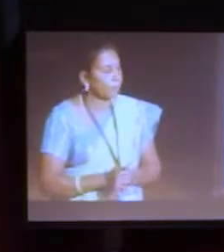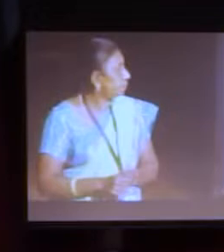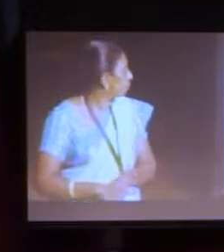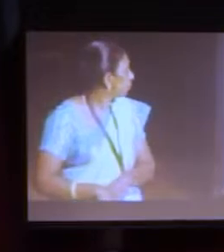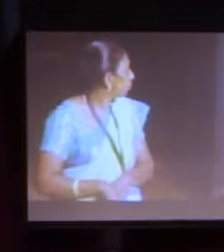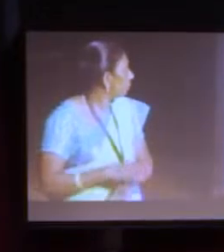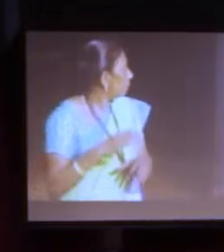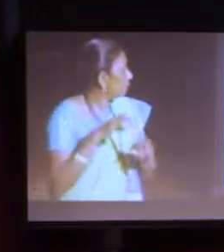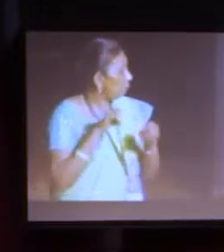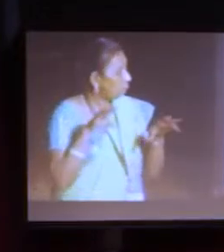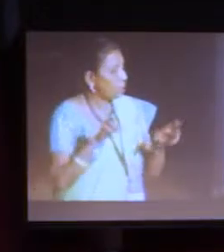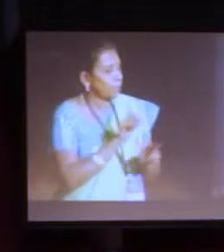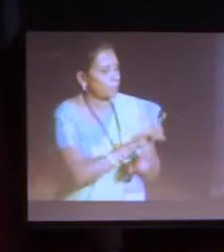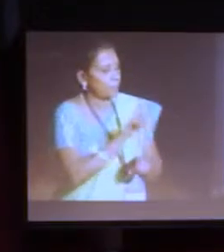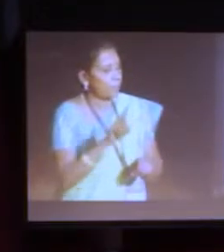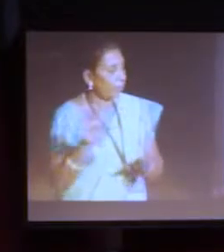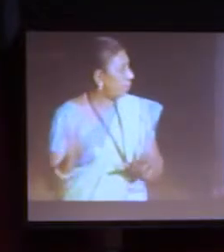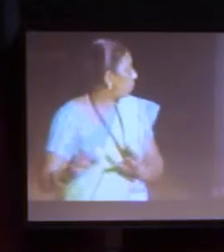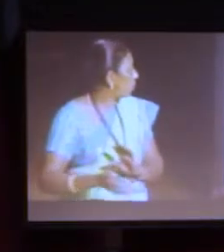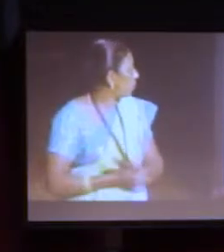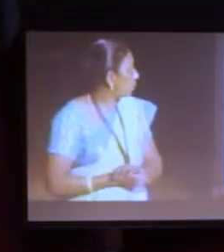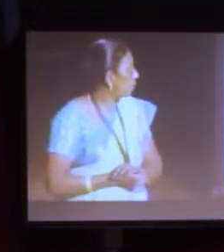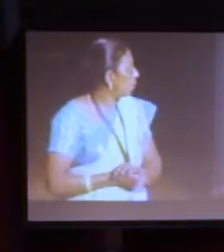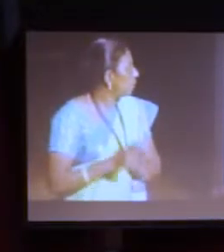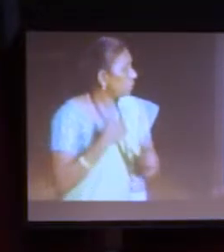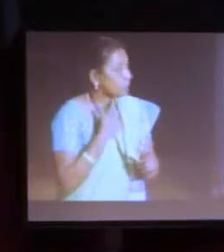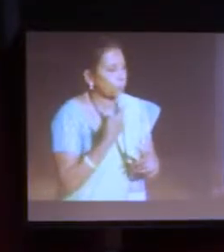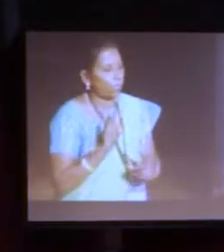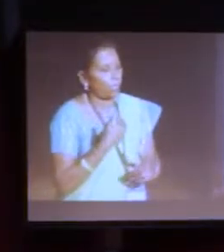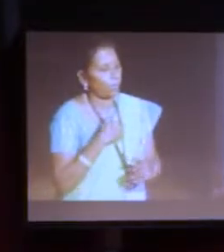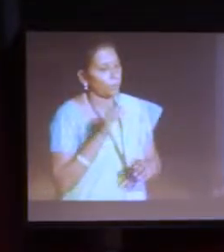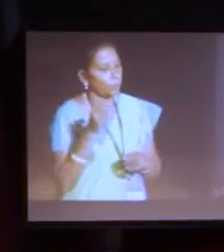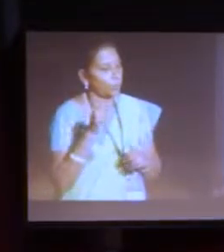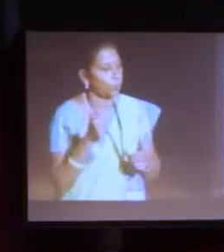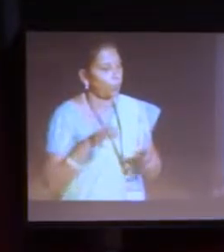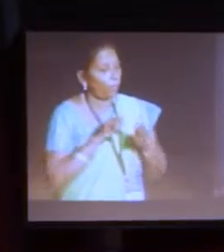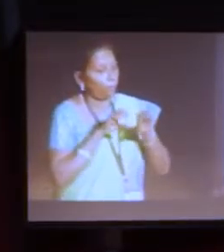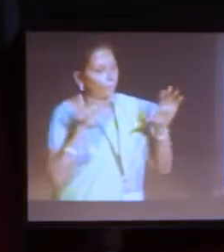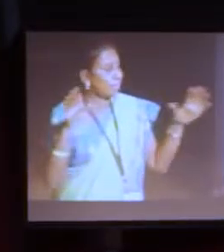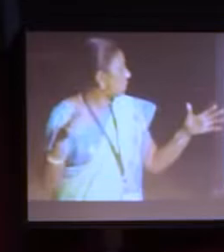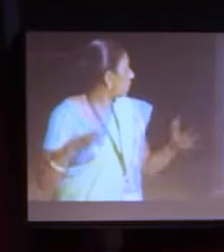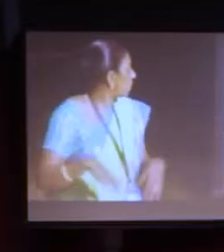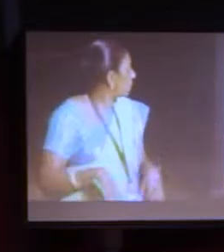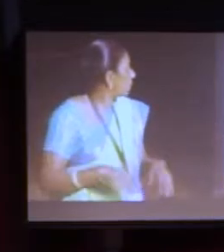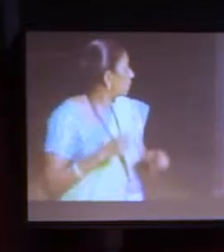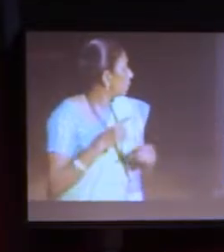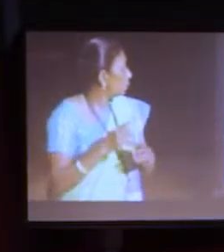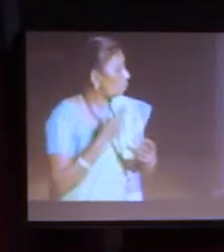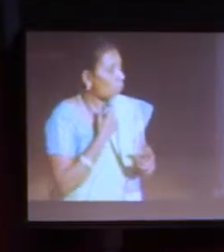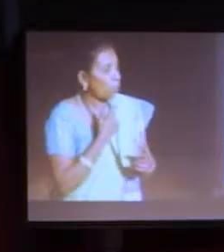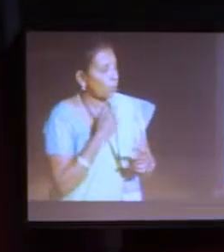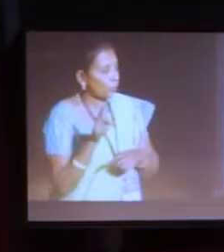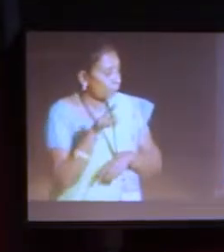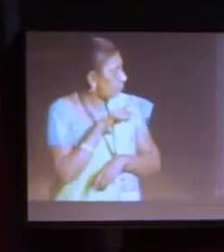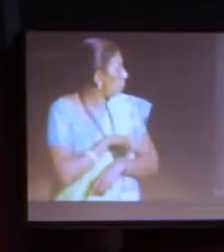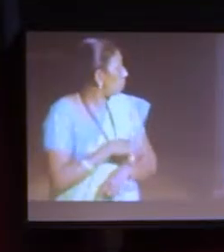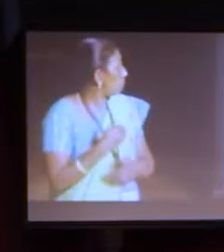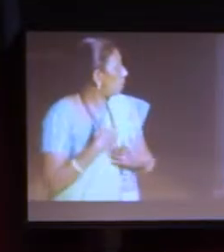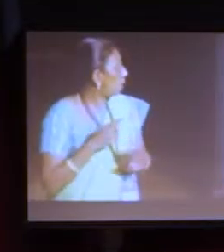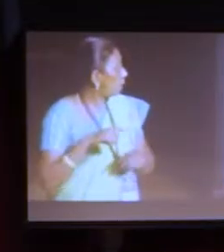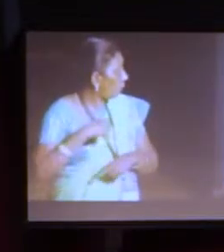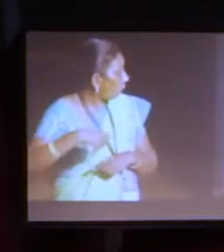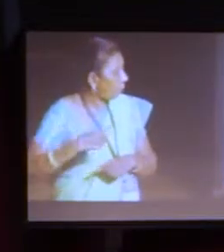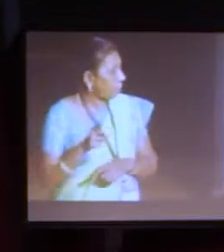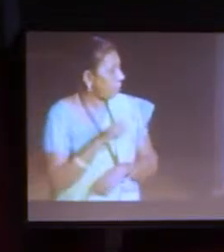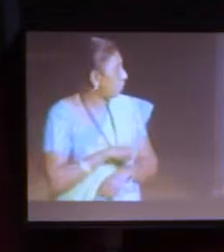empowers everyone. It's why I'm so excited to do what I do every day. and jump out of bed and